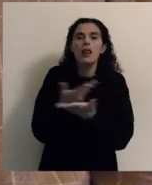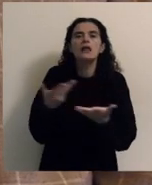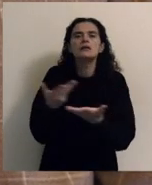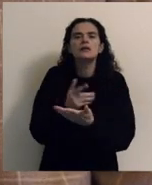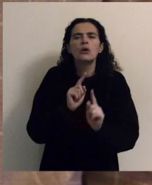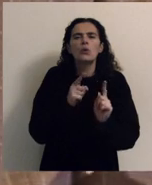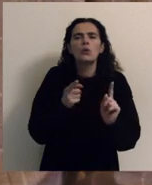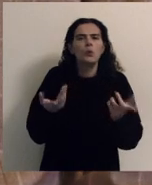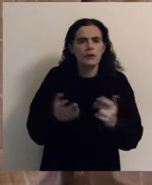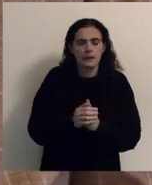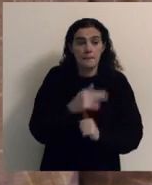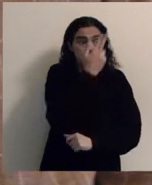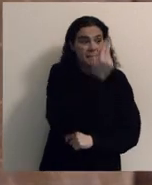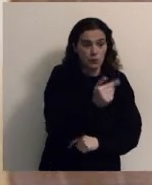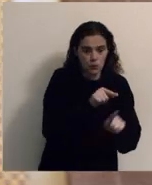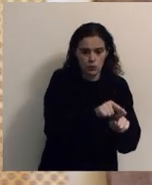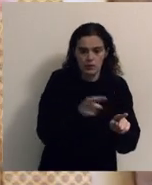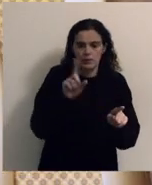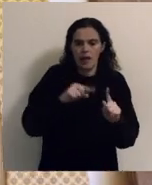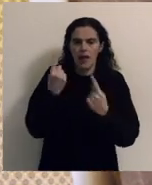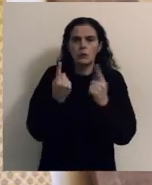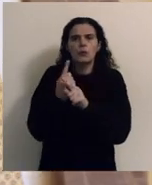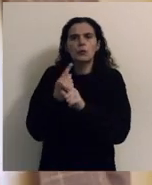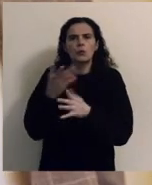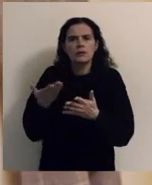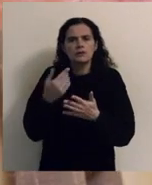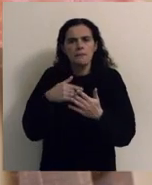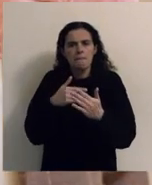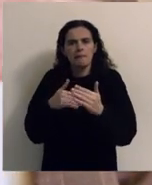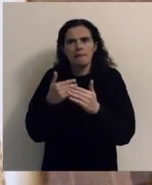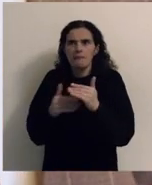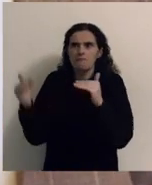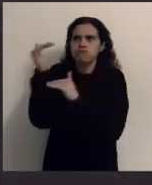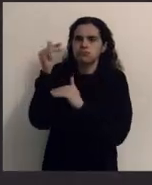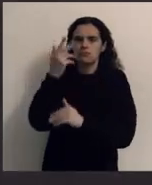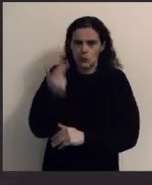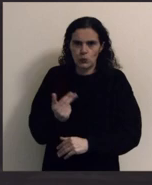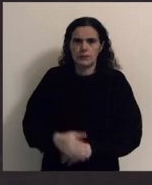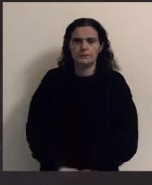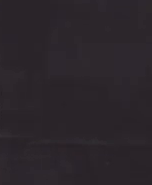relationships between painting and something that goes beyond painting.